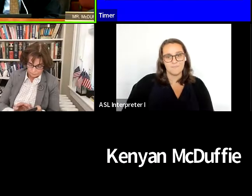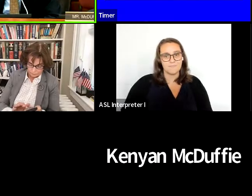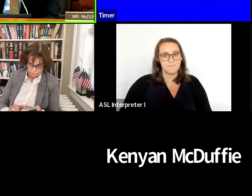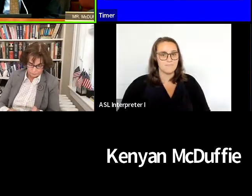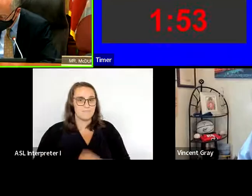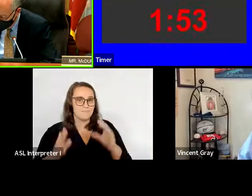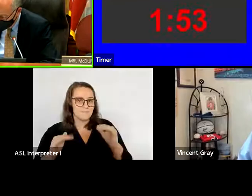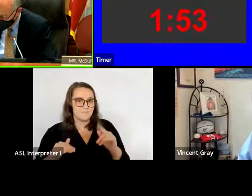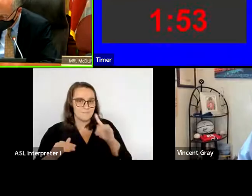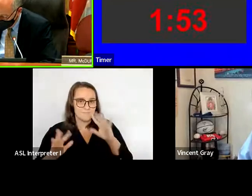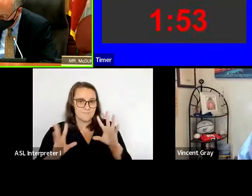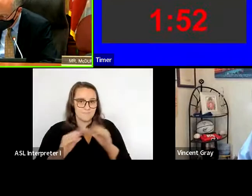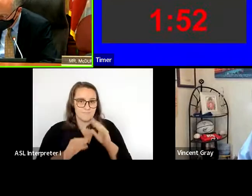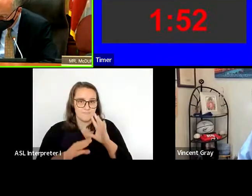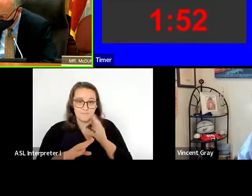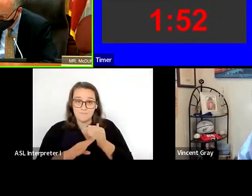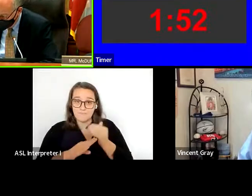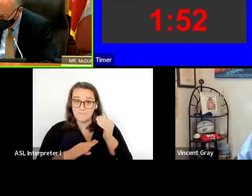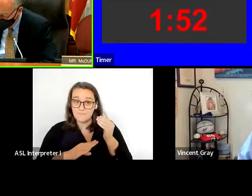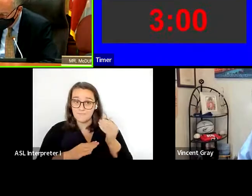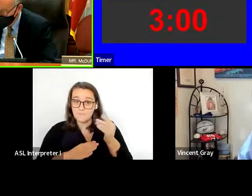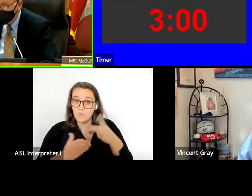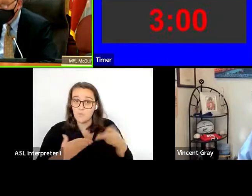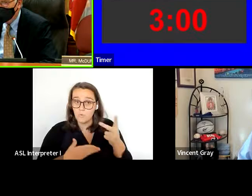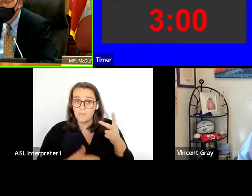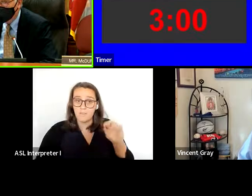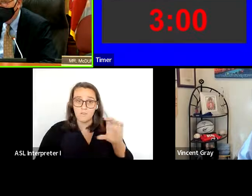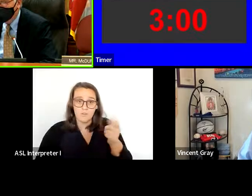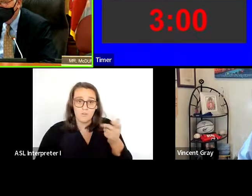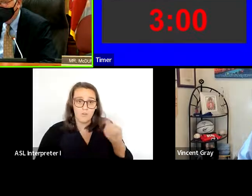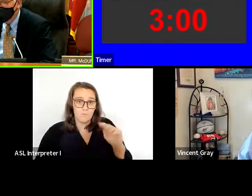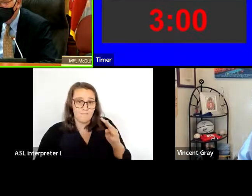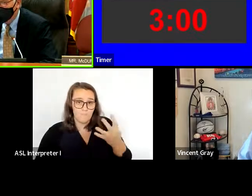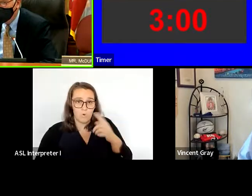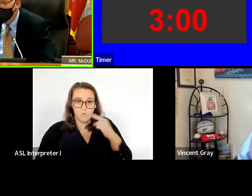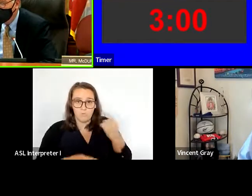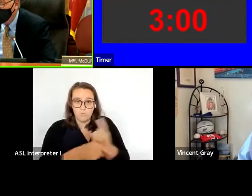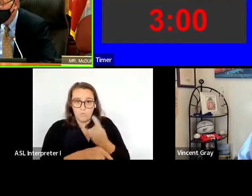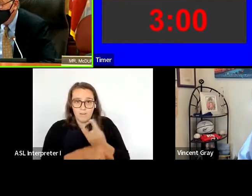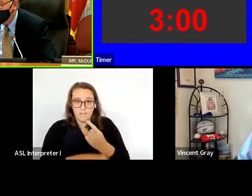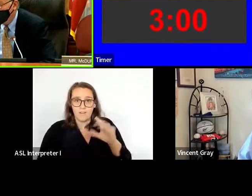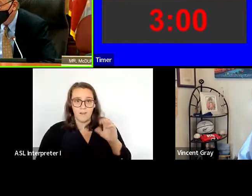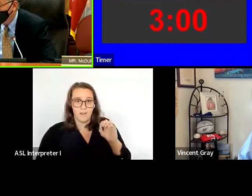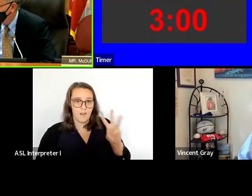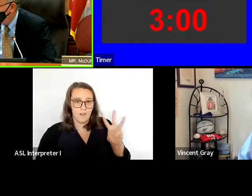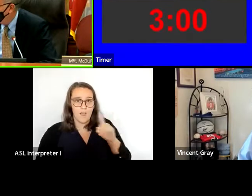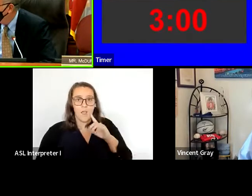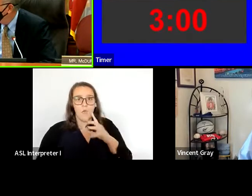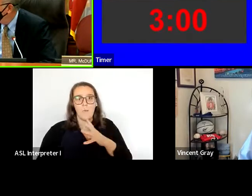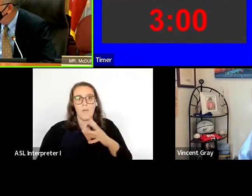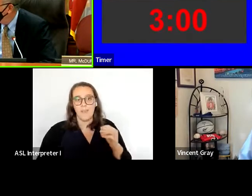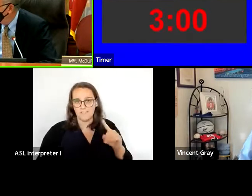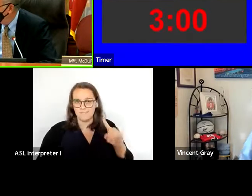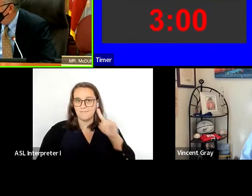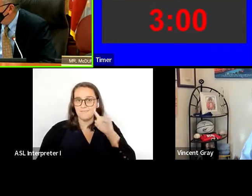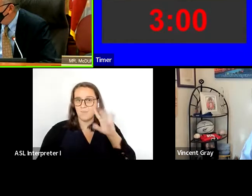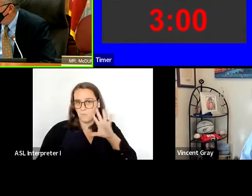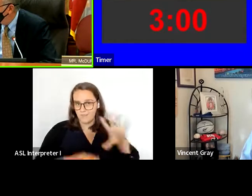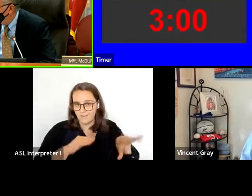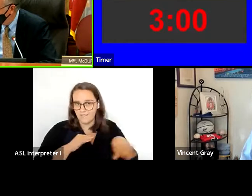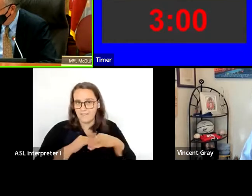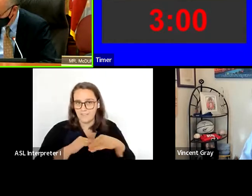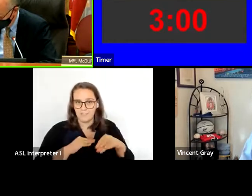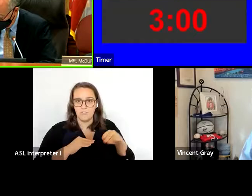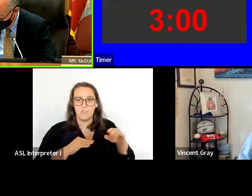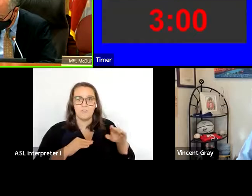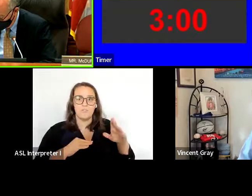meeting after today is on October 4th, and that will be a regular meeting of the council. And there will probably be an additional Committee of the Whole